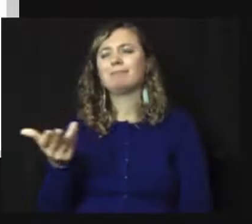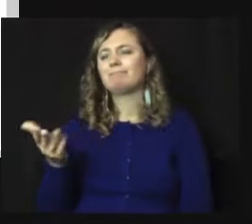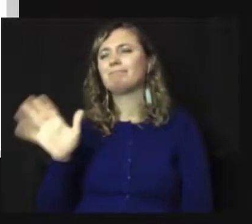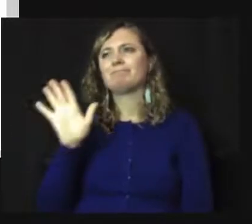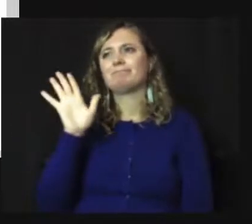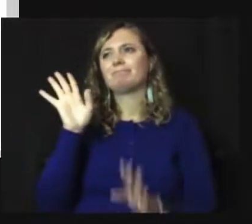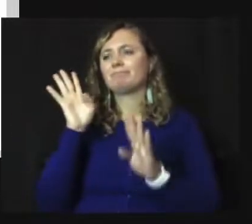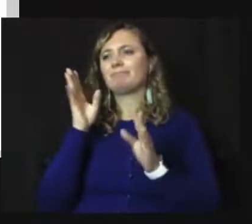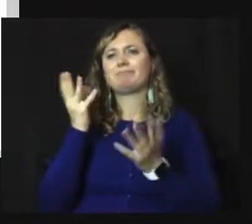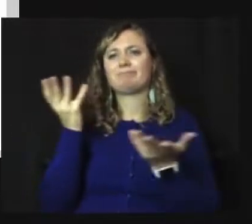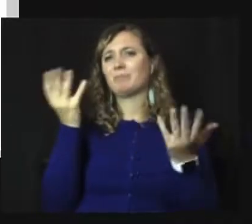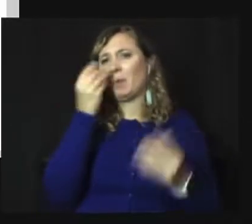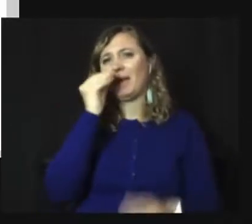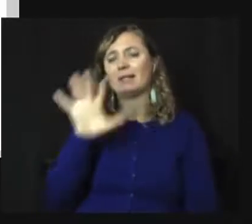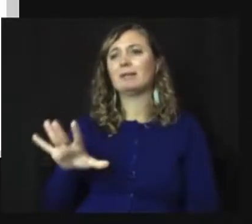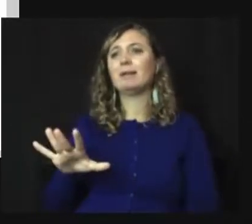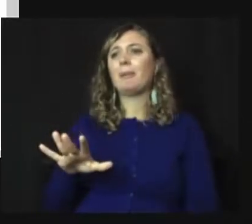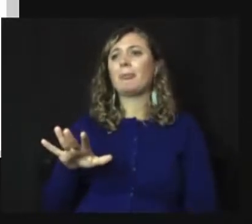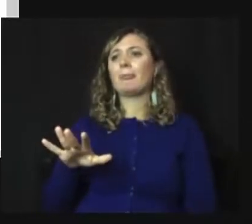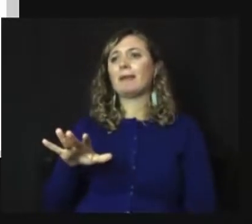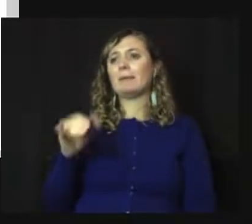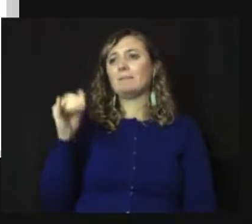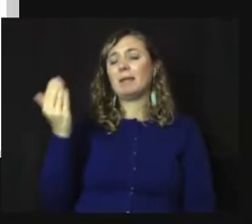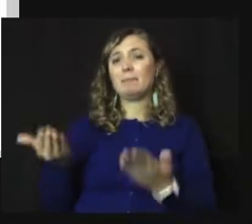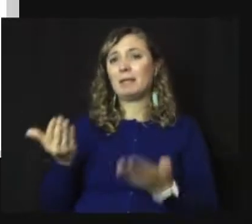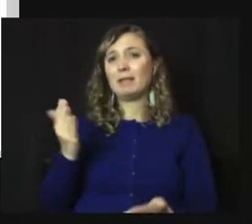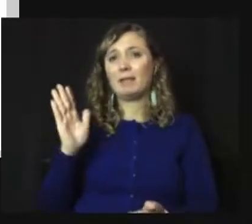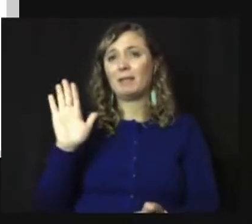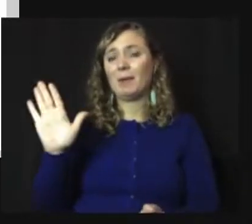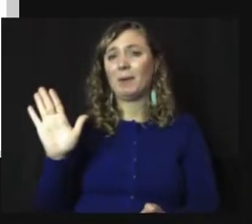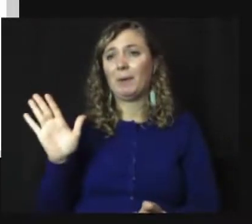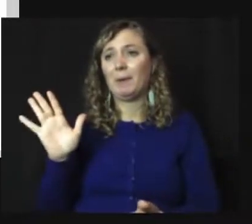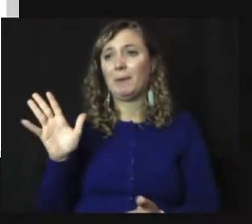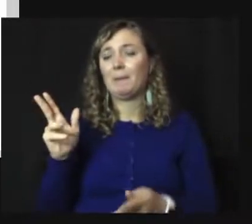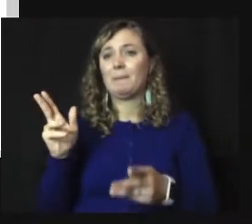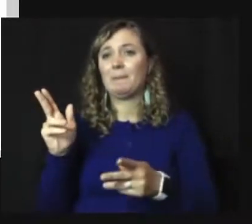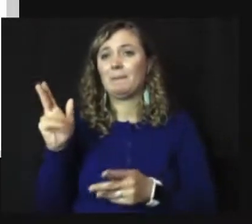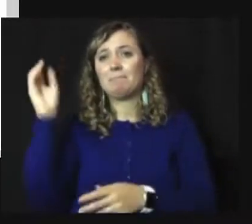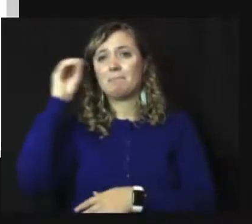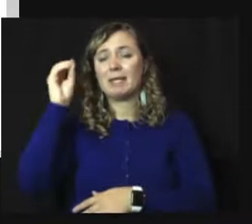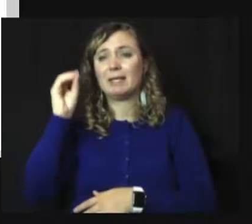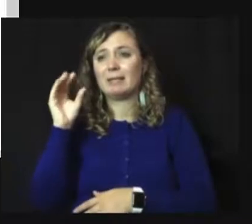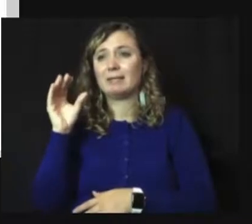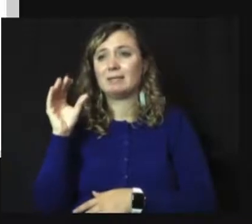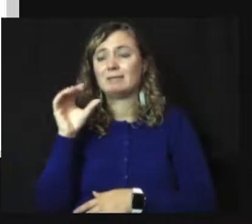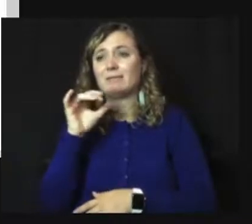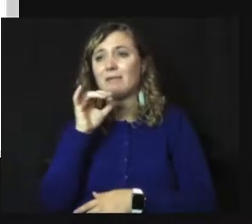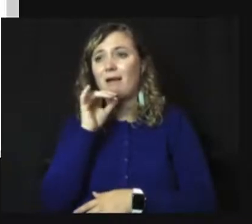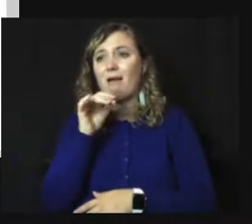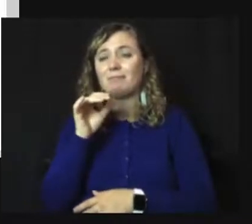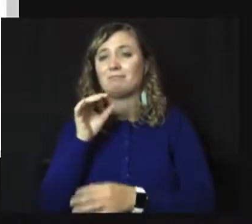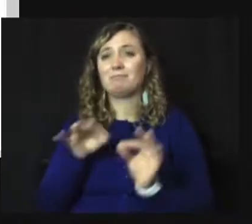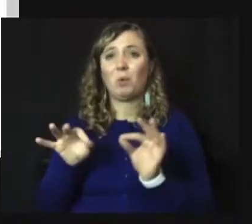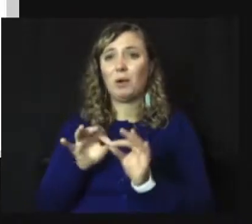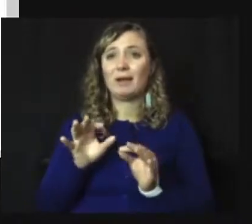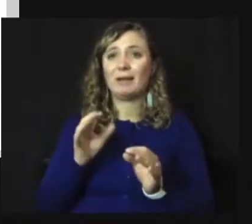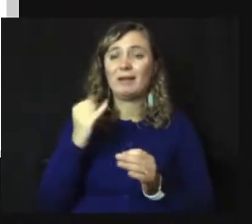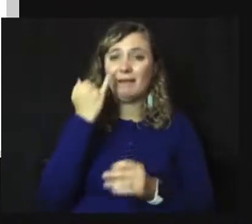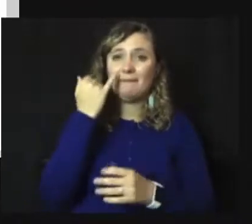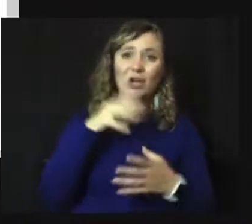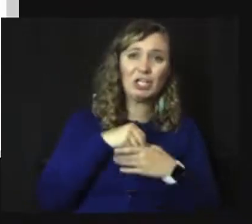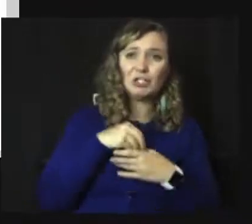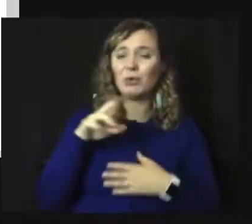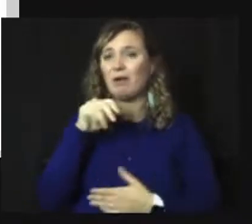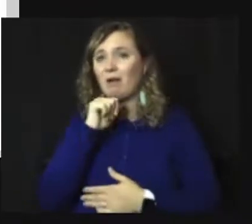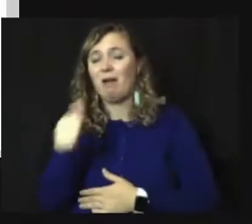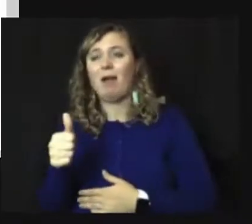autistic and their opinion doesn't matter, or they're not autistic and their opinion doesn't matter. Self-diagnosis is so important